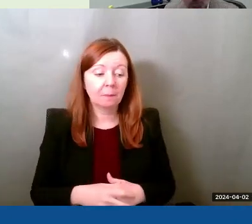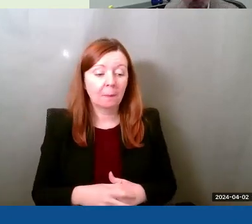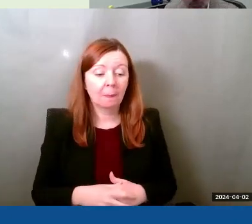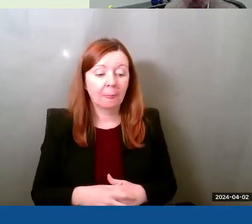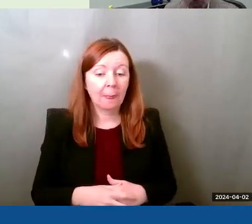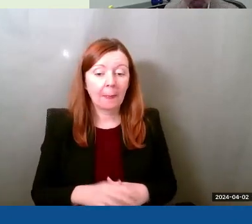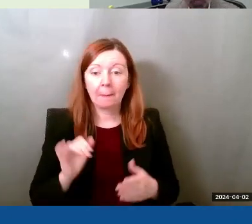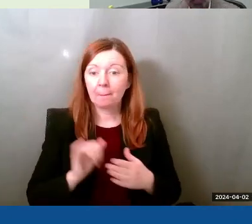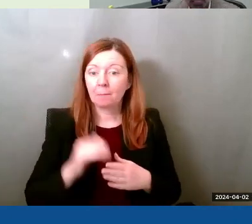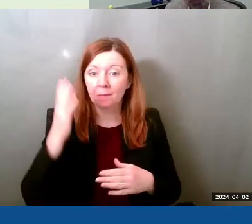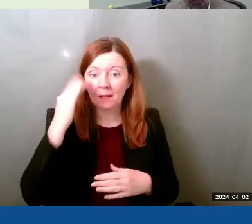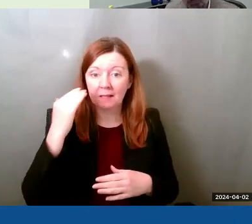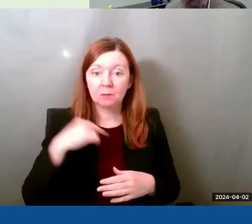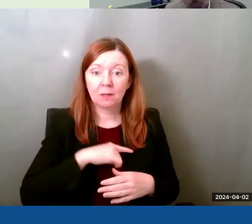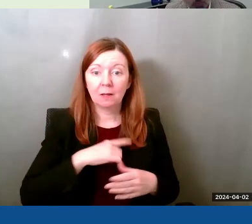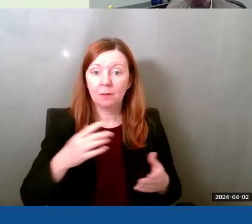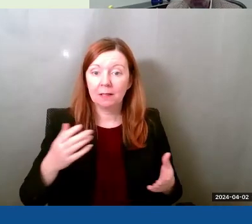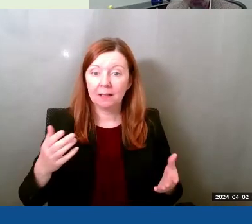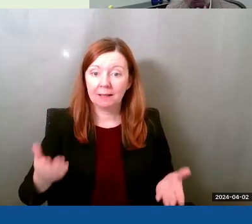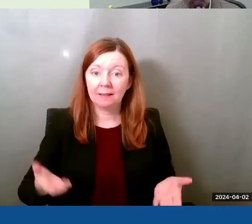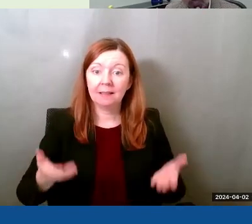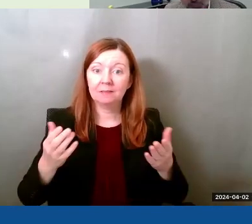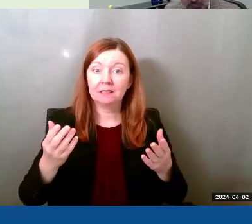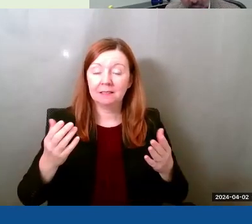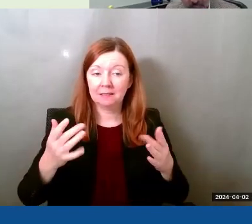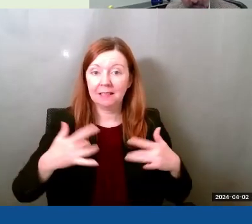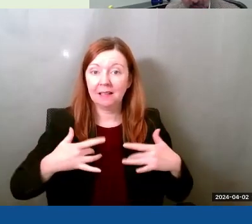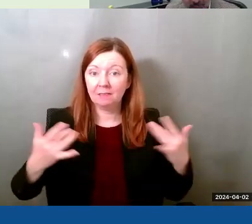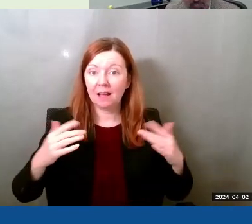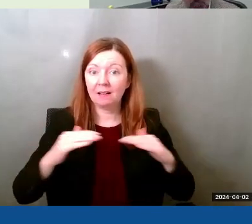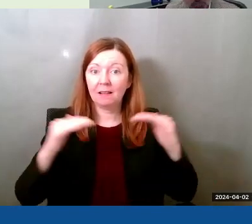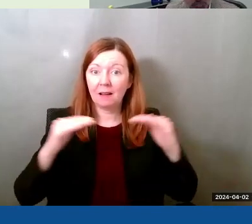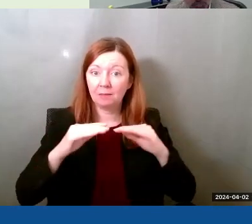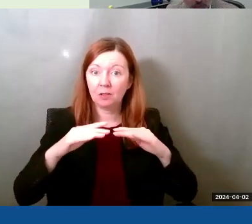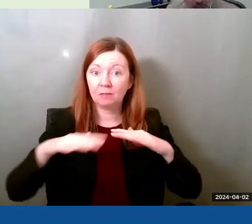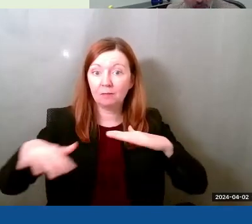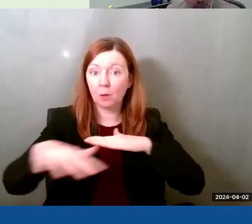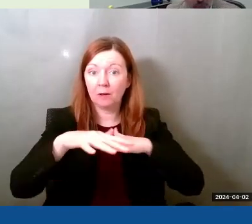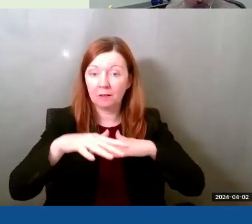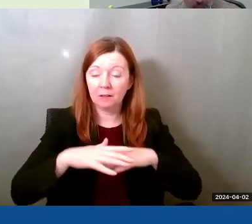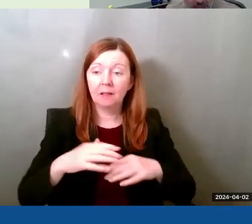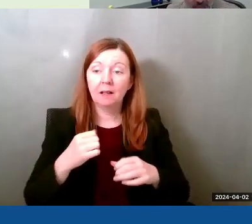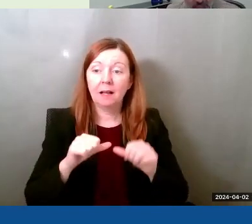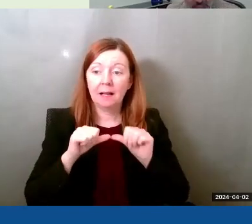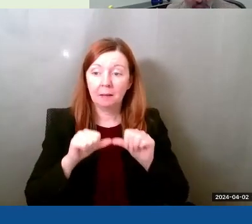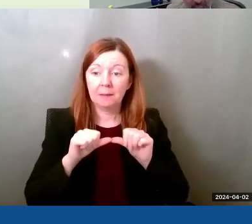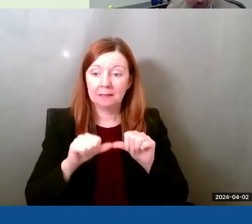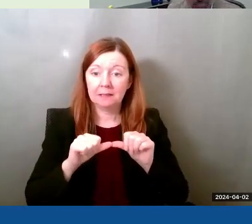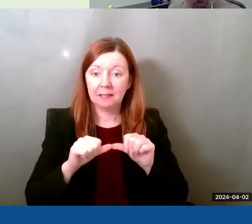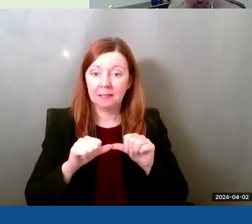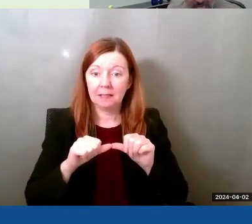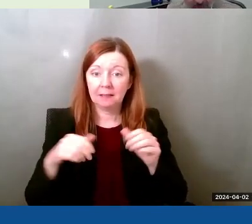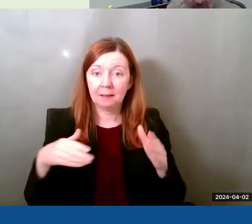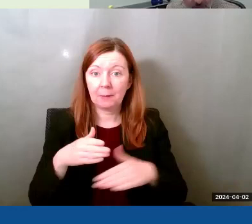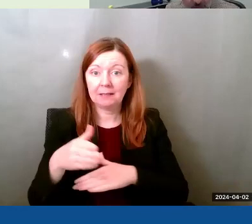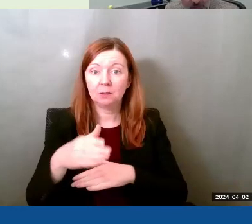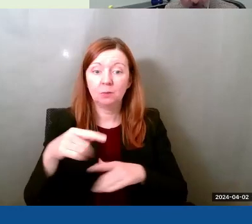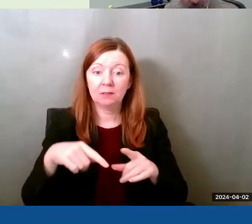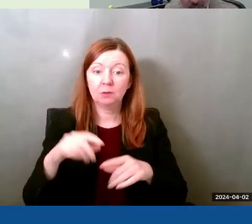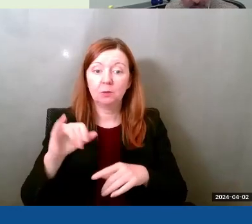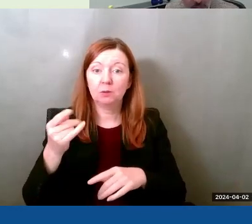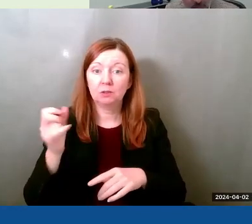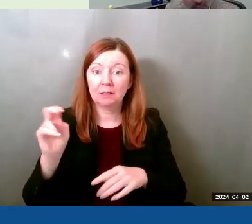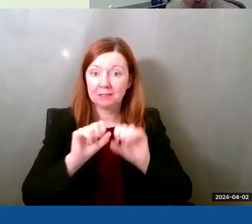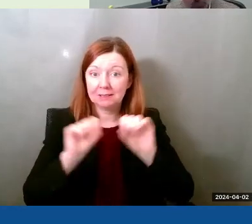This was the basis for us lifting the event level floor, as mentioned earlier, and maintaining, the passageway to Jefferson Station